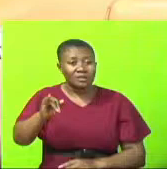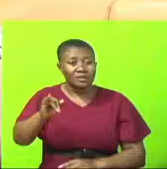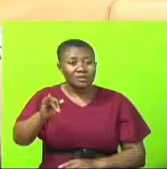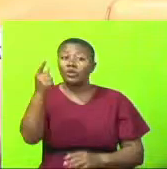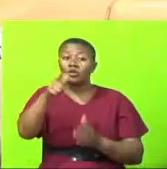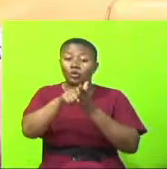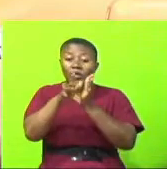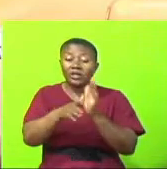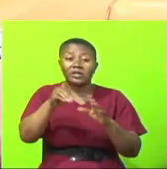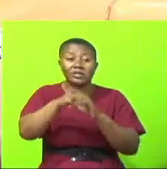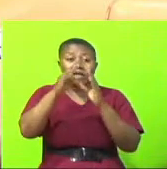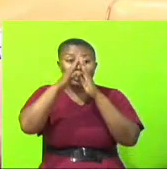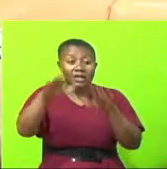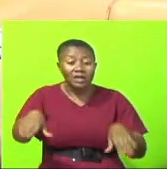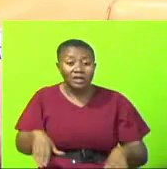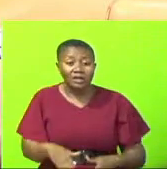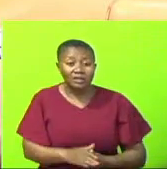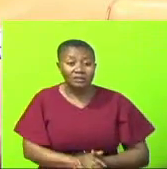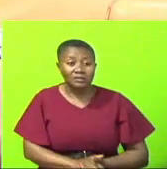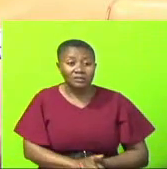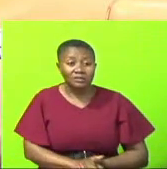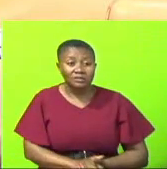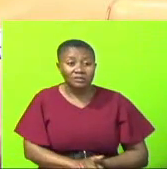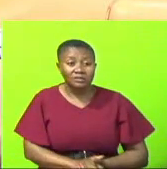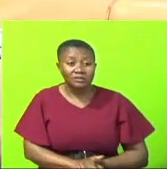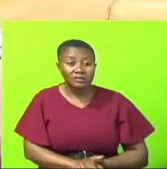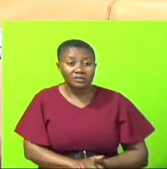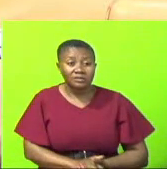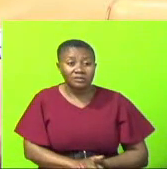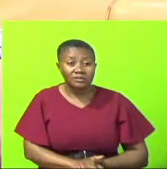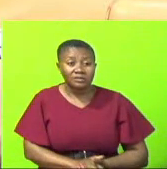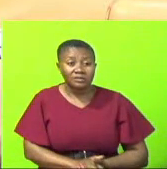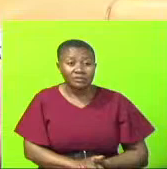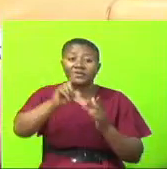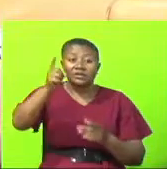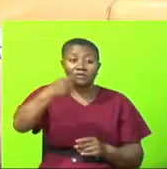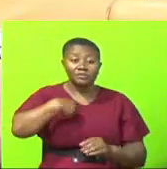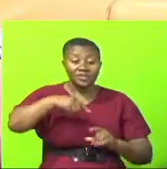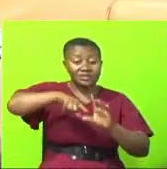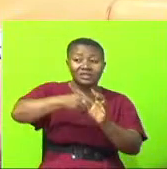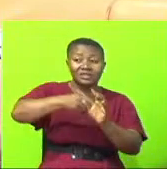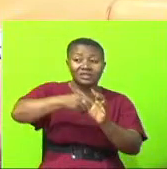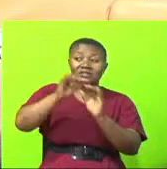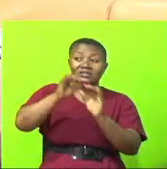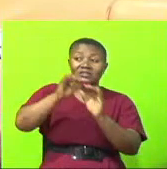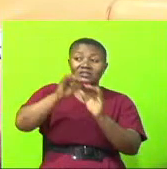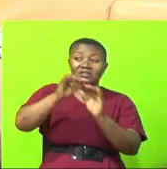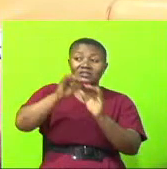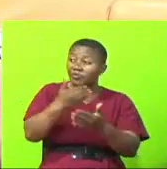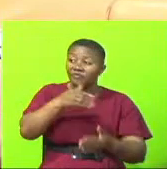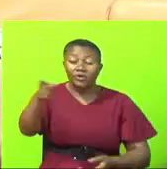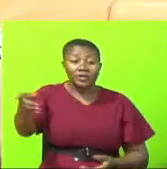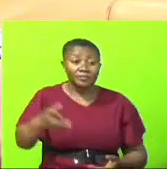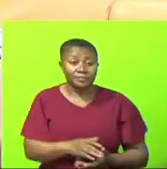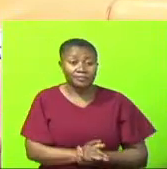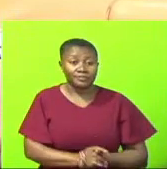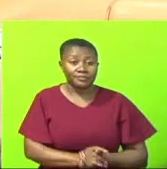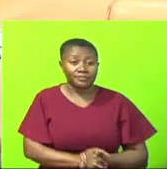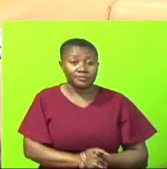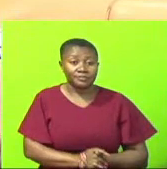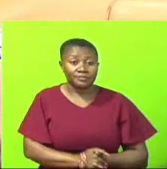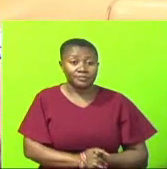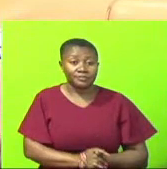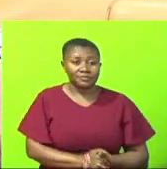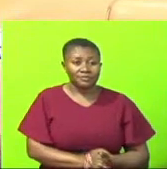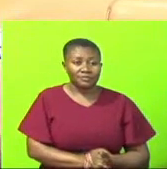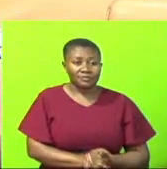he teaches law. I also teach law. And I started teaching law before him in 1992. And I've taught law longer than him.